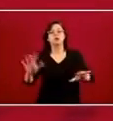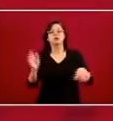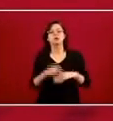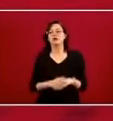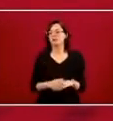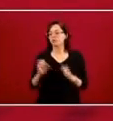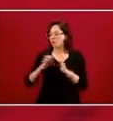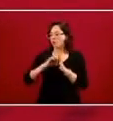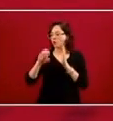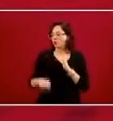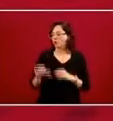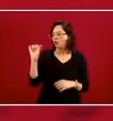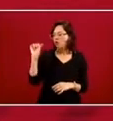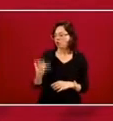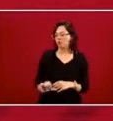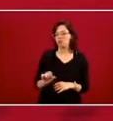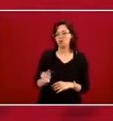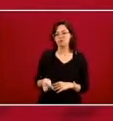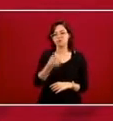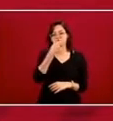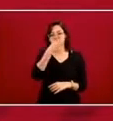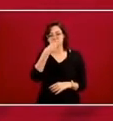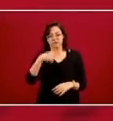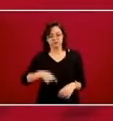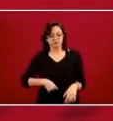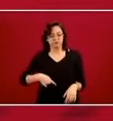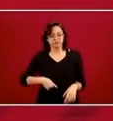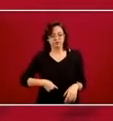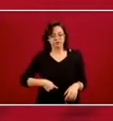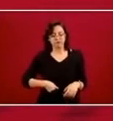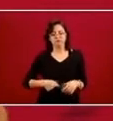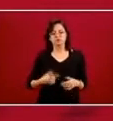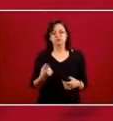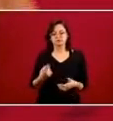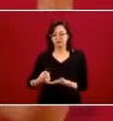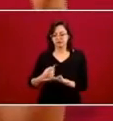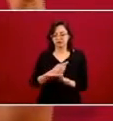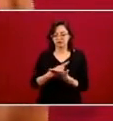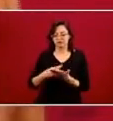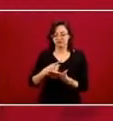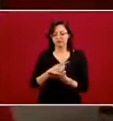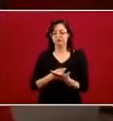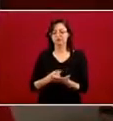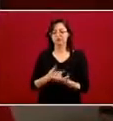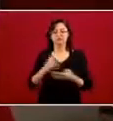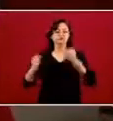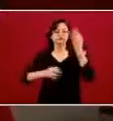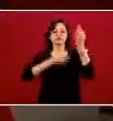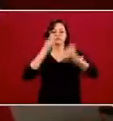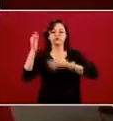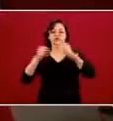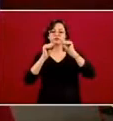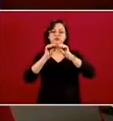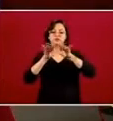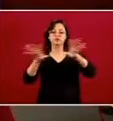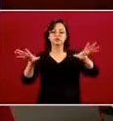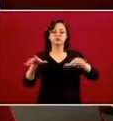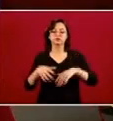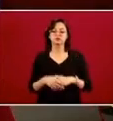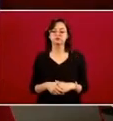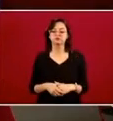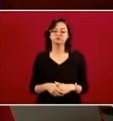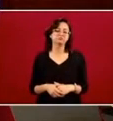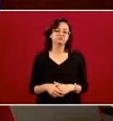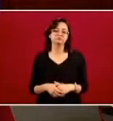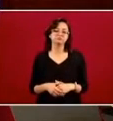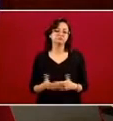or information has a chain reaction and has a wild distribution in media, social media, and national media, and